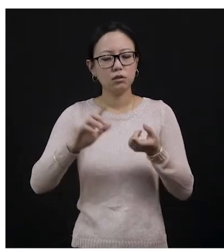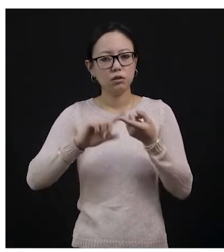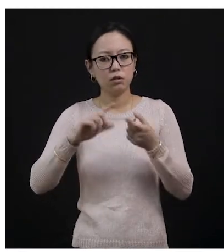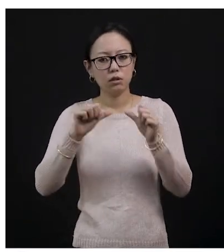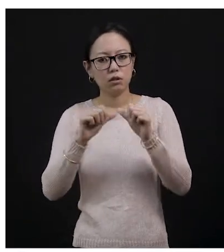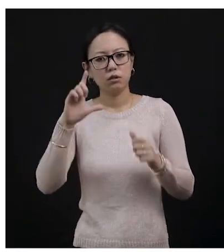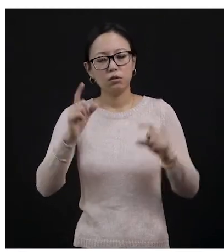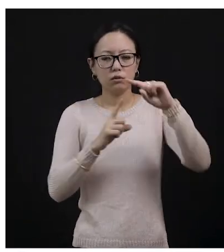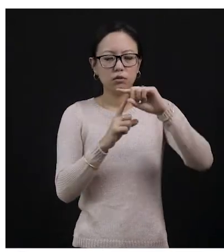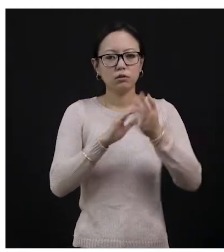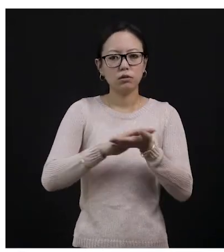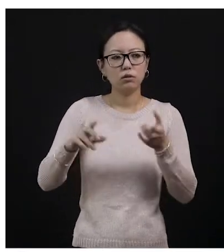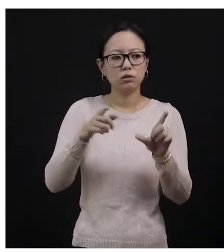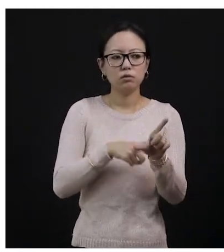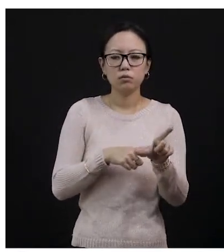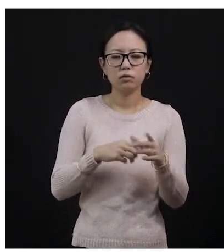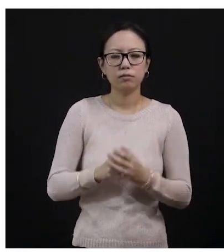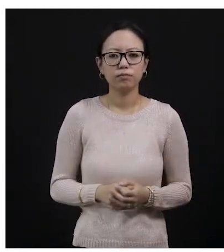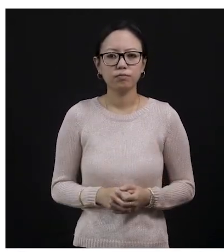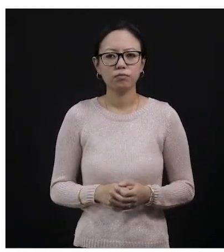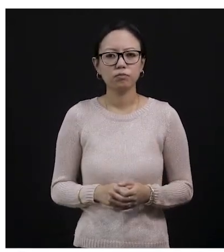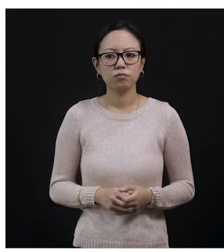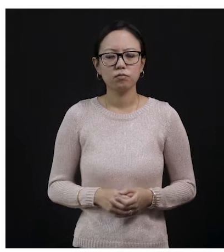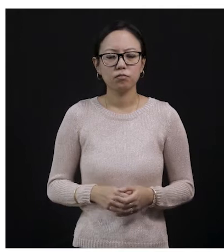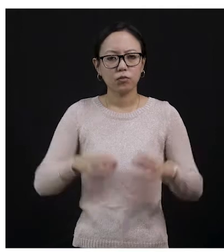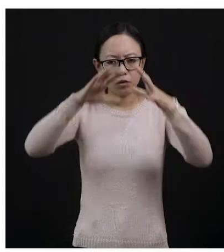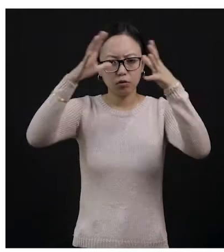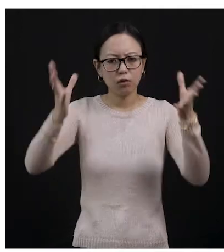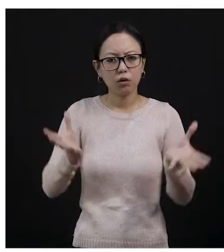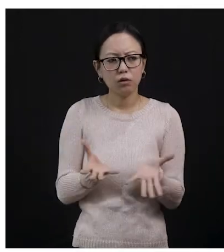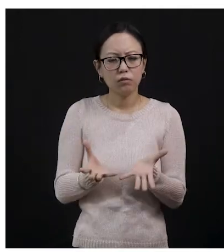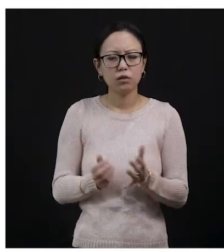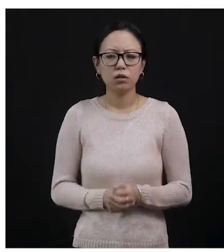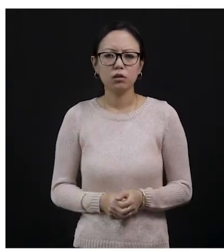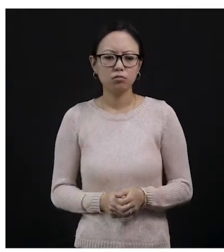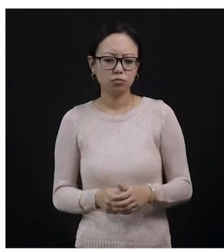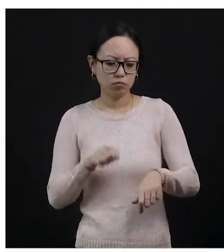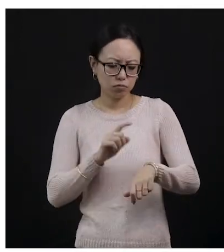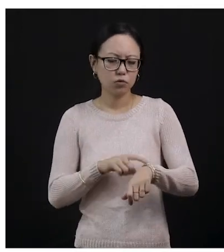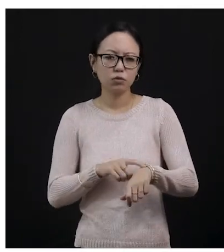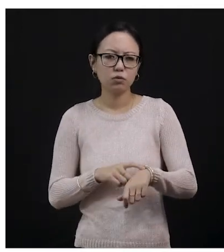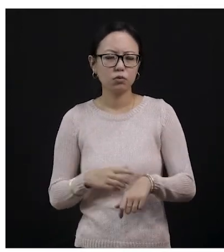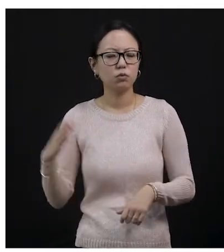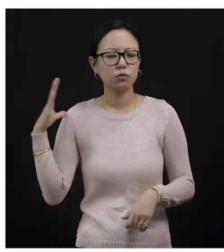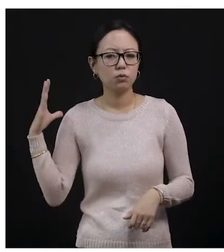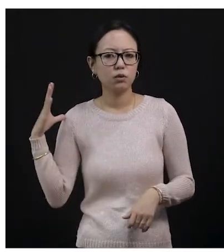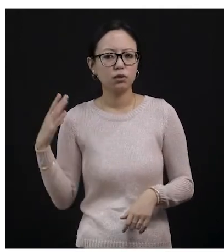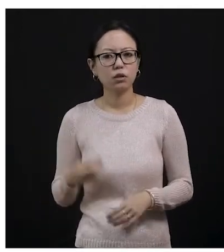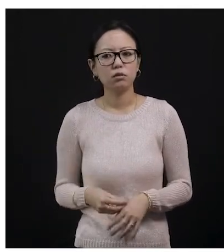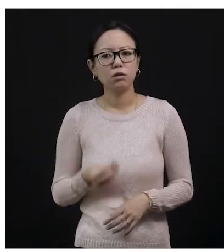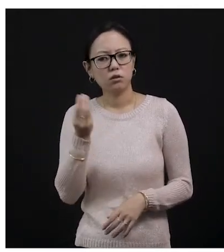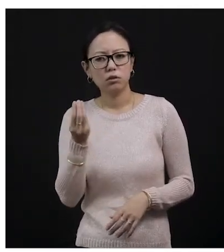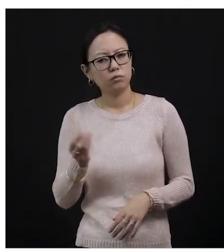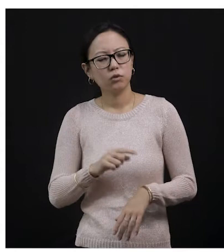for some time. Then after some time, after a few hours, you go and see what happens. Go and see what